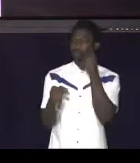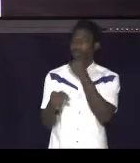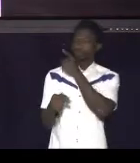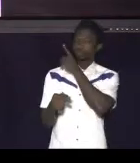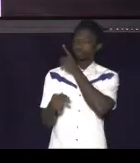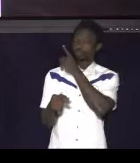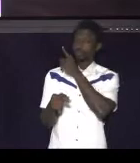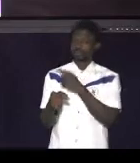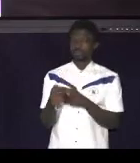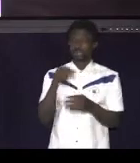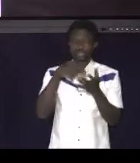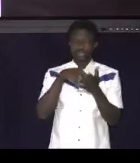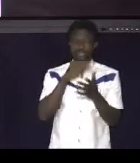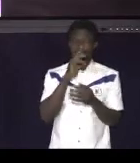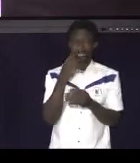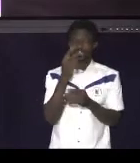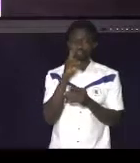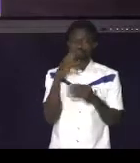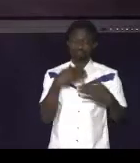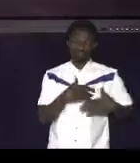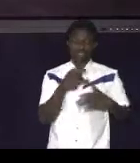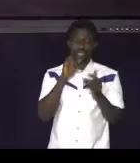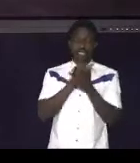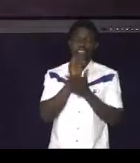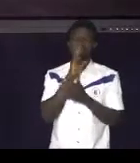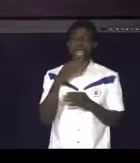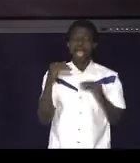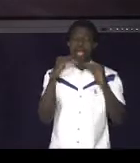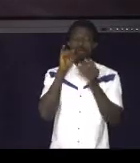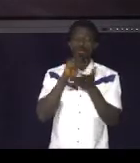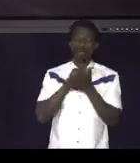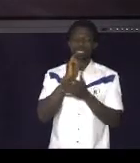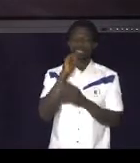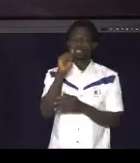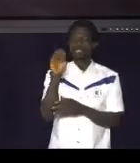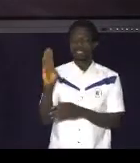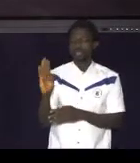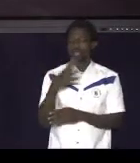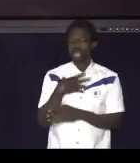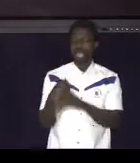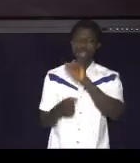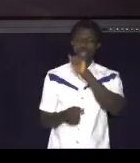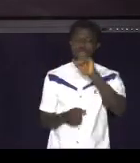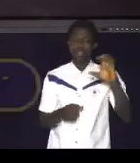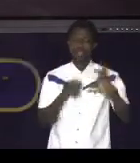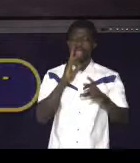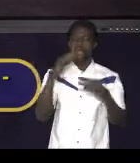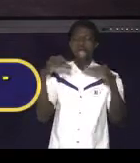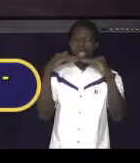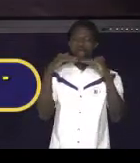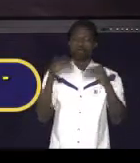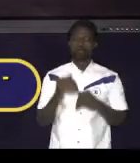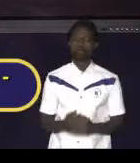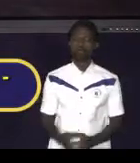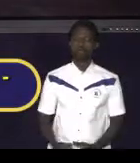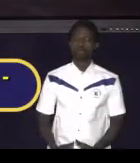double markings. These are the two sides that are equal, that is, AB and AC are equal.